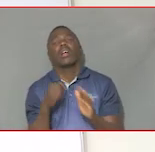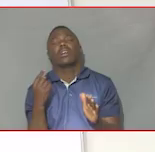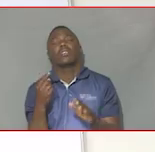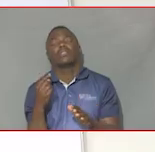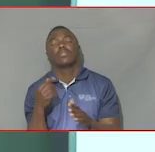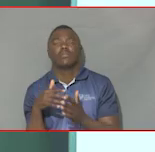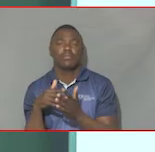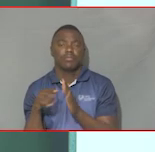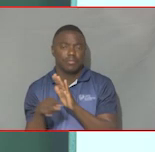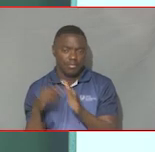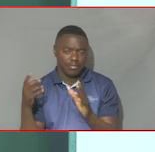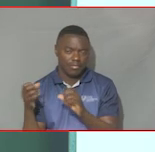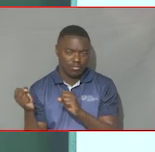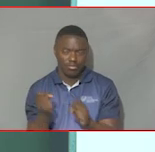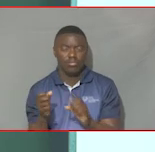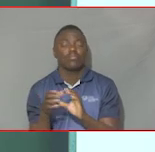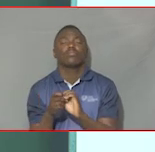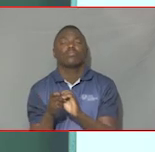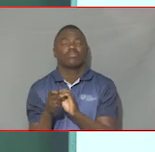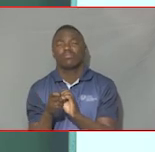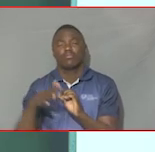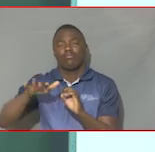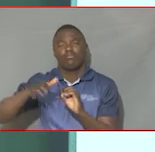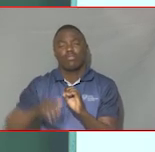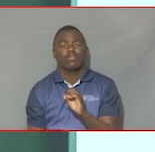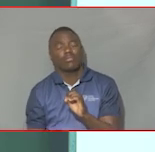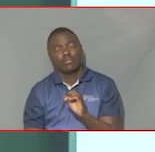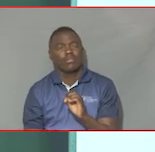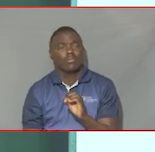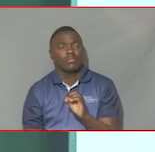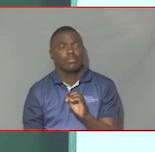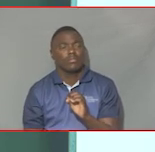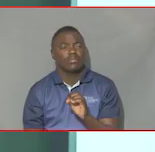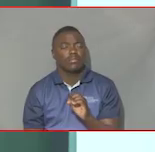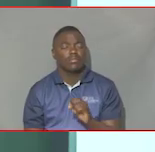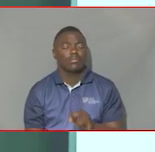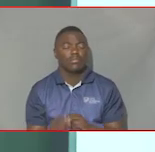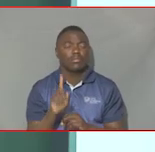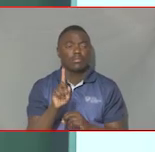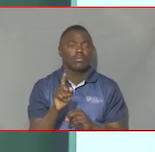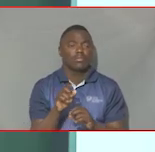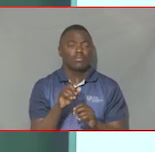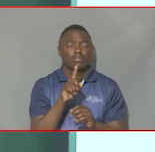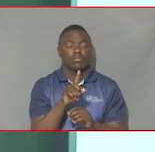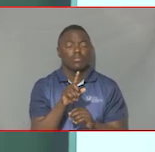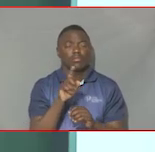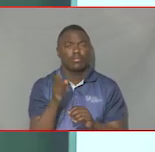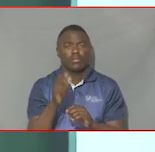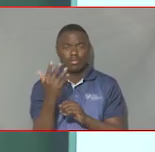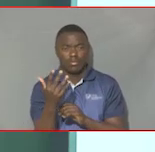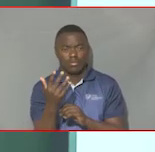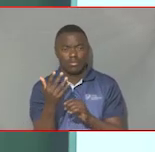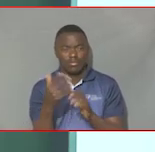strong correlation. If it's 0.5, around about 0.5, it's moderate. If it's close to 0, it's